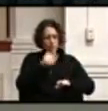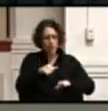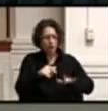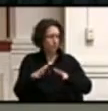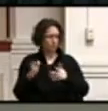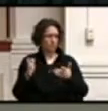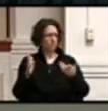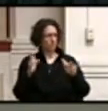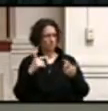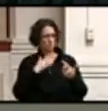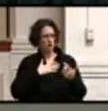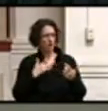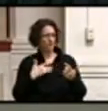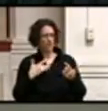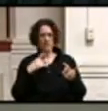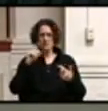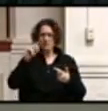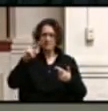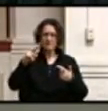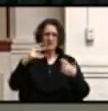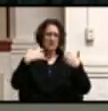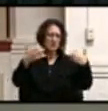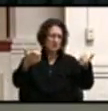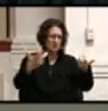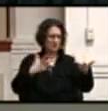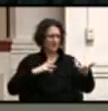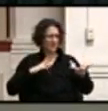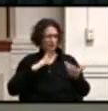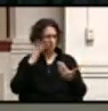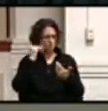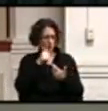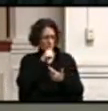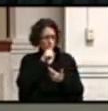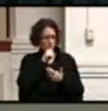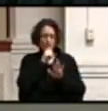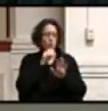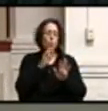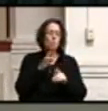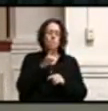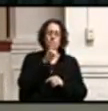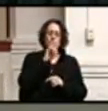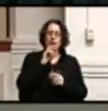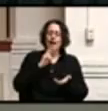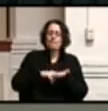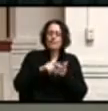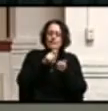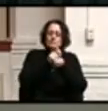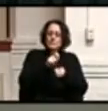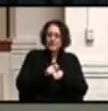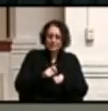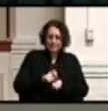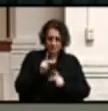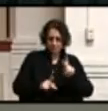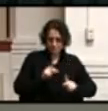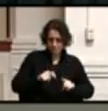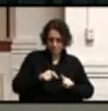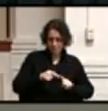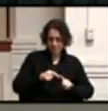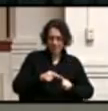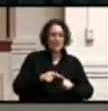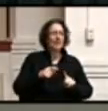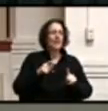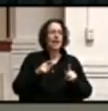we're talking about specific issues when we talk about hiring pause, about workload, and about whether